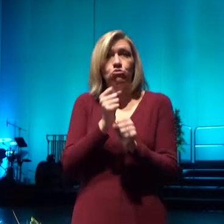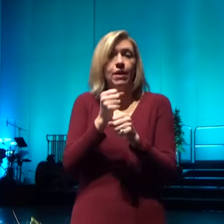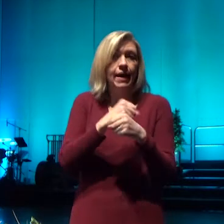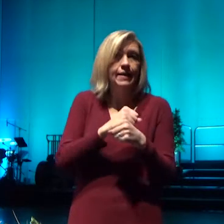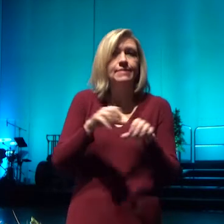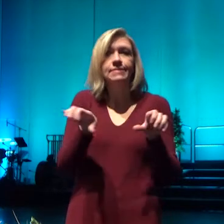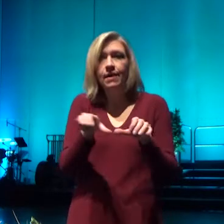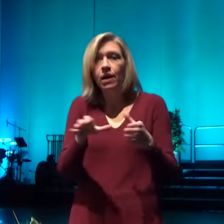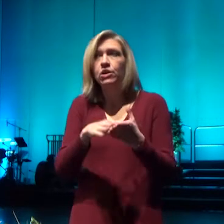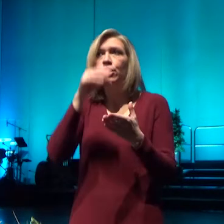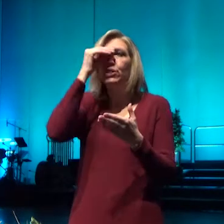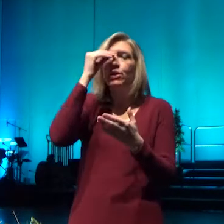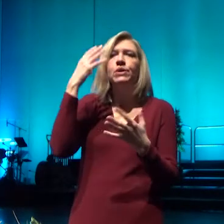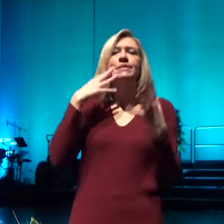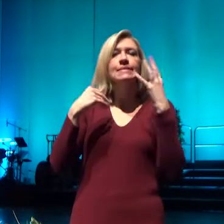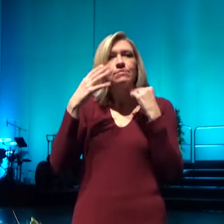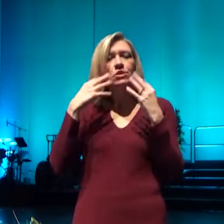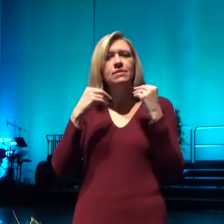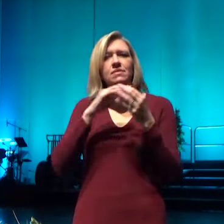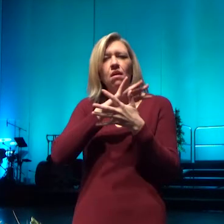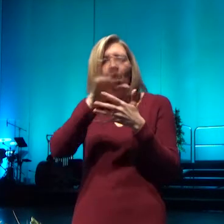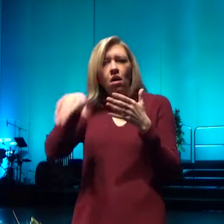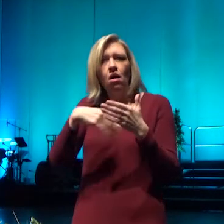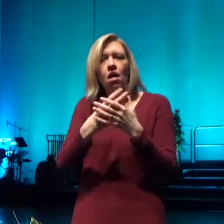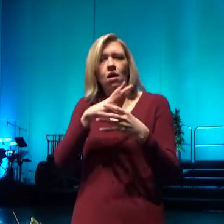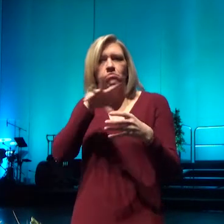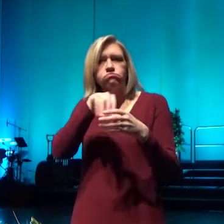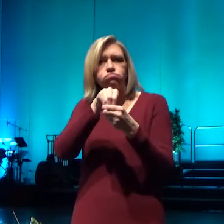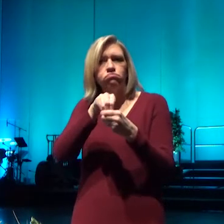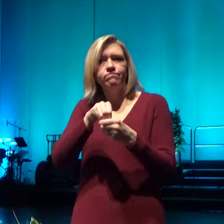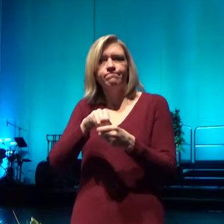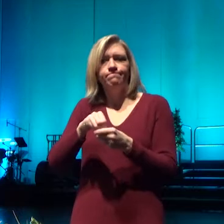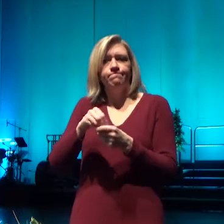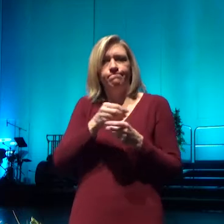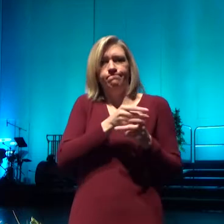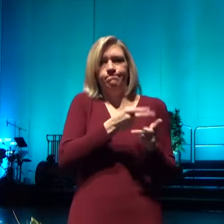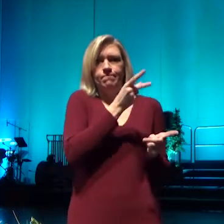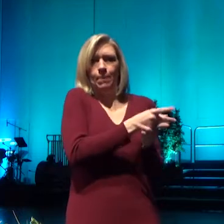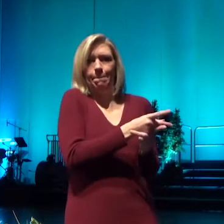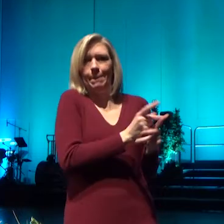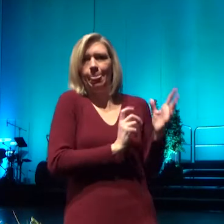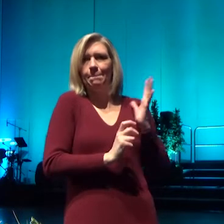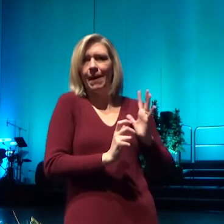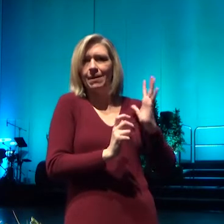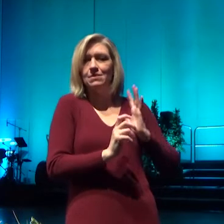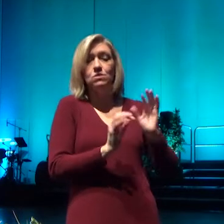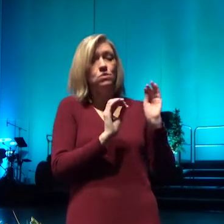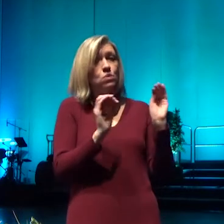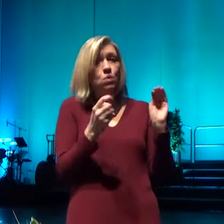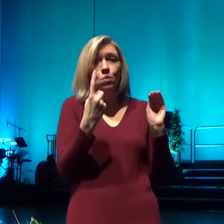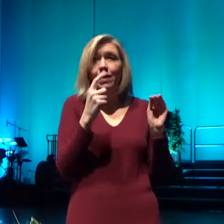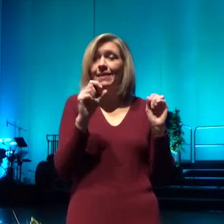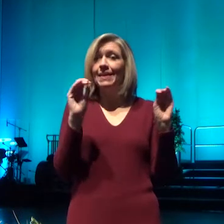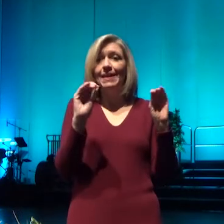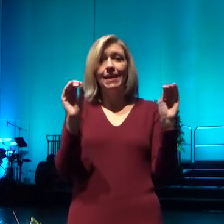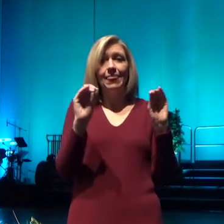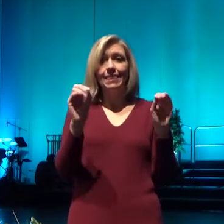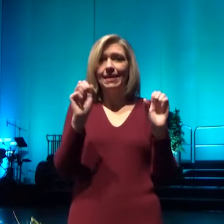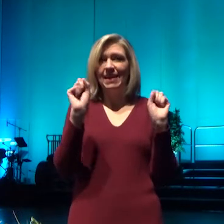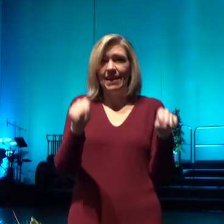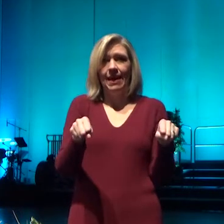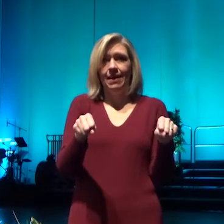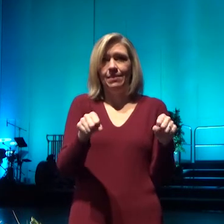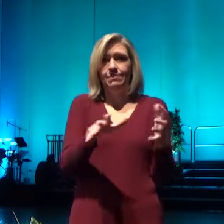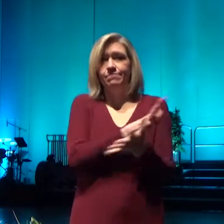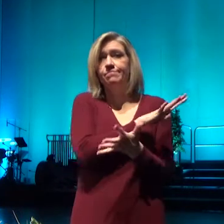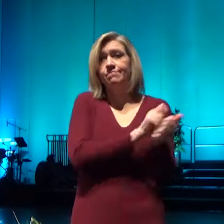we have learned and experienced, all of this we have delivered into the past. There is no one and nothing that can